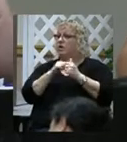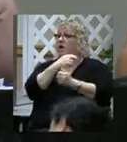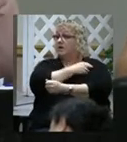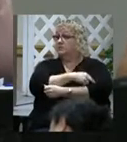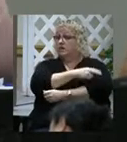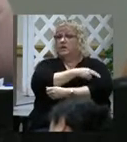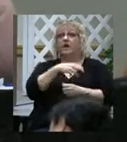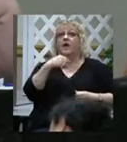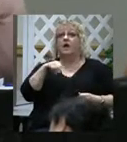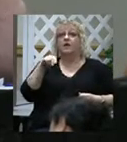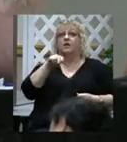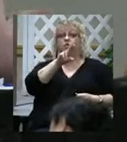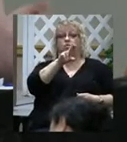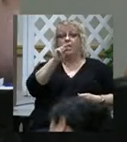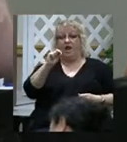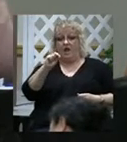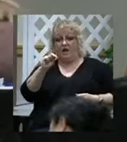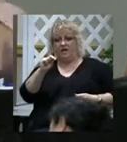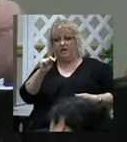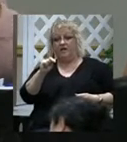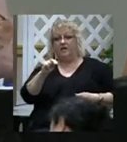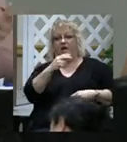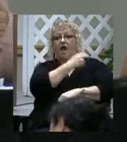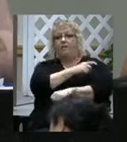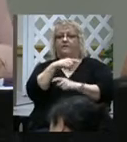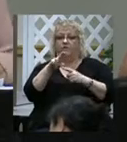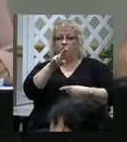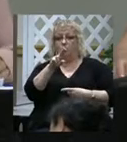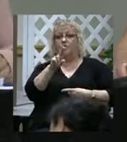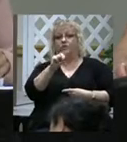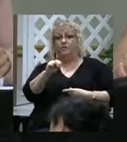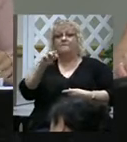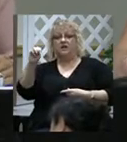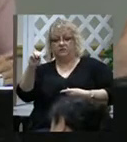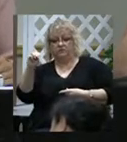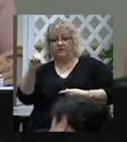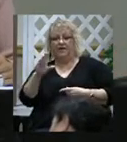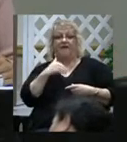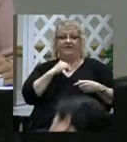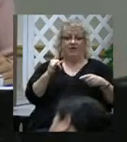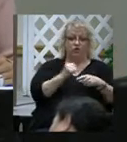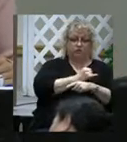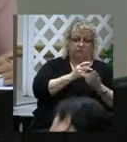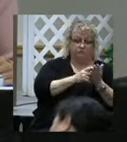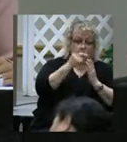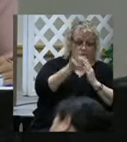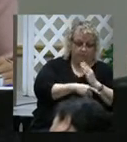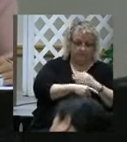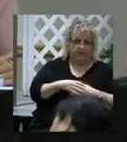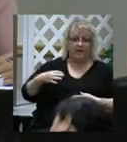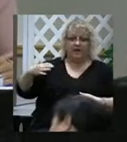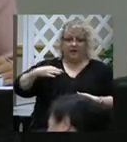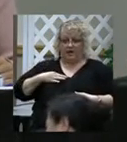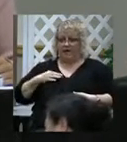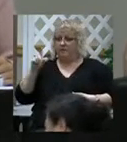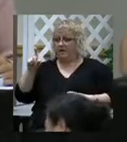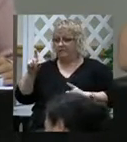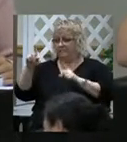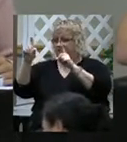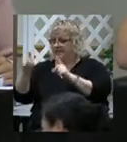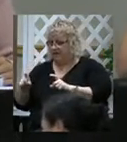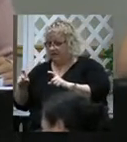hospital, UNM hospital, that's the hospital of the University of New Mexico. We had an internship. Our candidates had to get all types